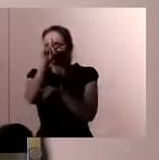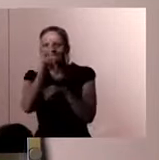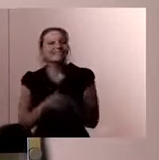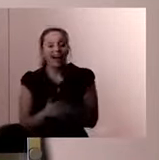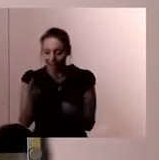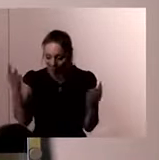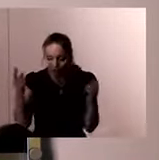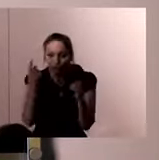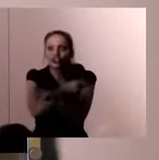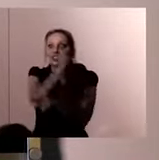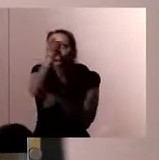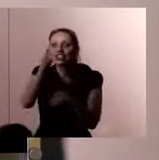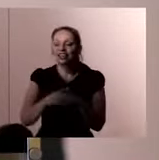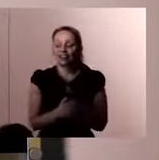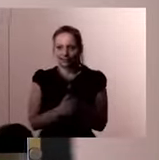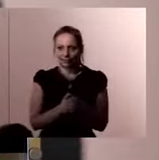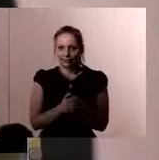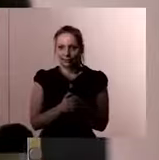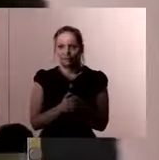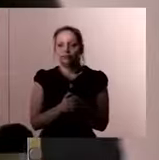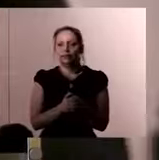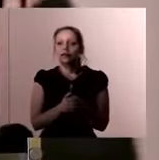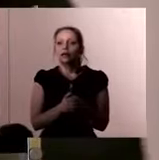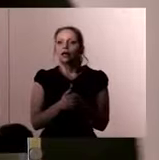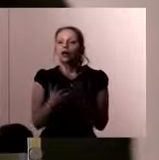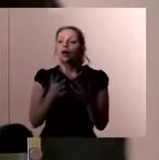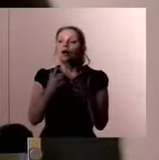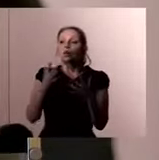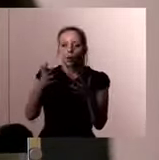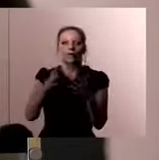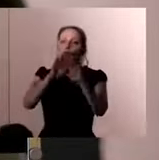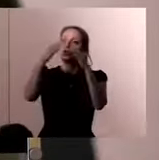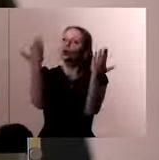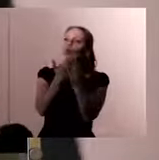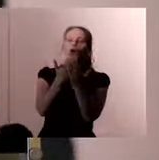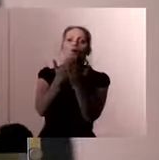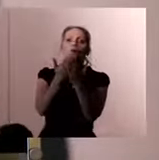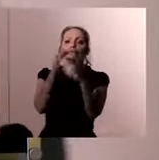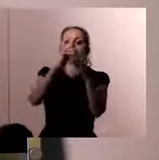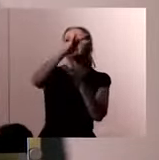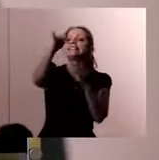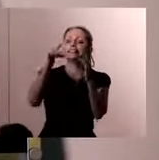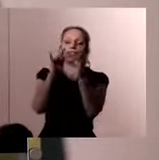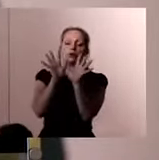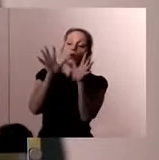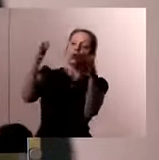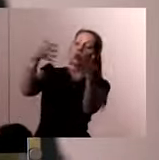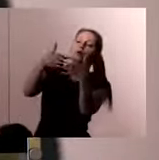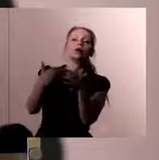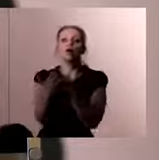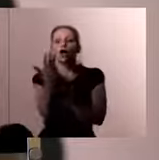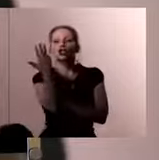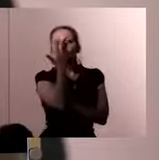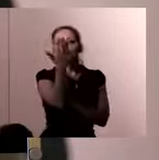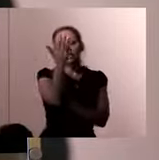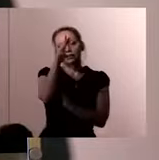It changed yet again with the adoption, or the worldwide adoption, of the internet. This happened around 1998. And what it